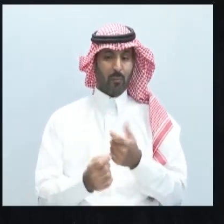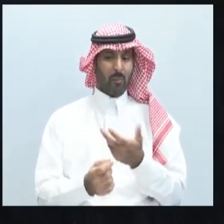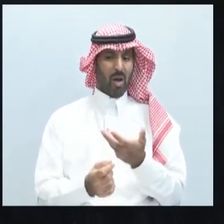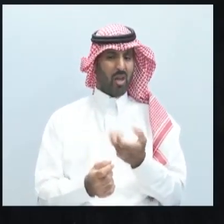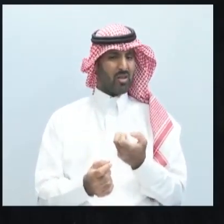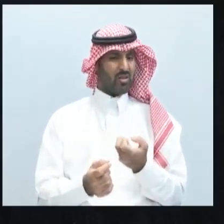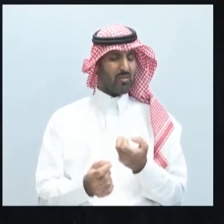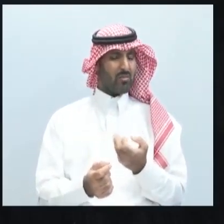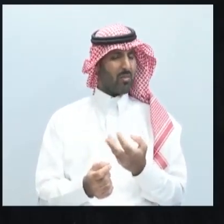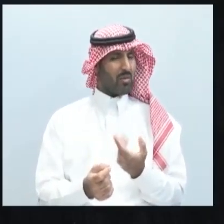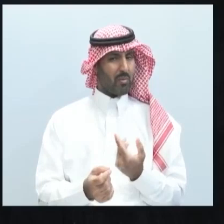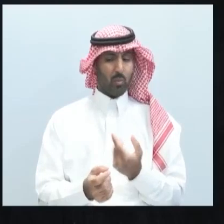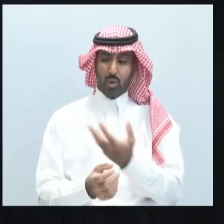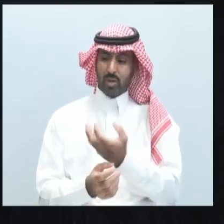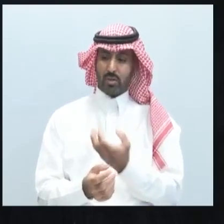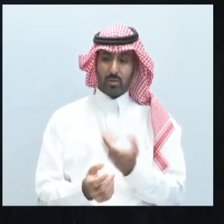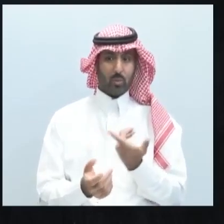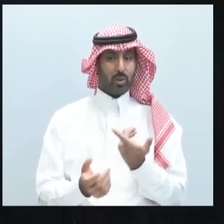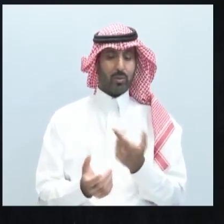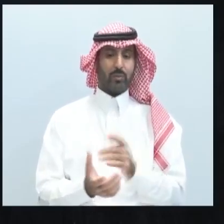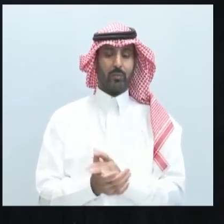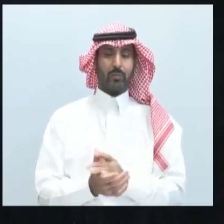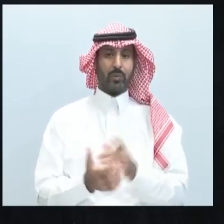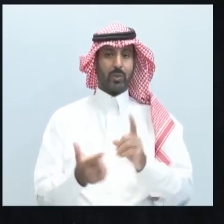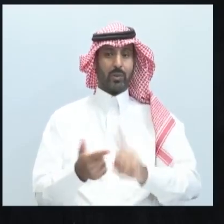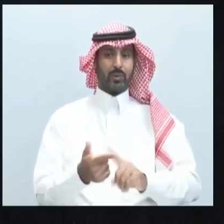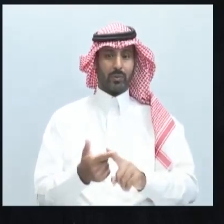difficulties concerning money or